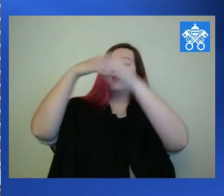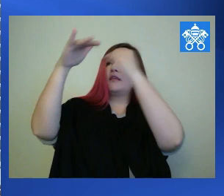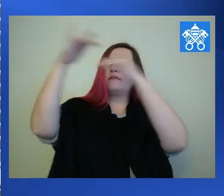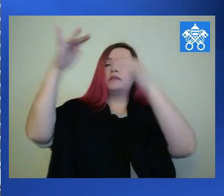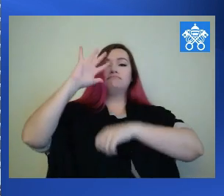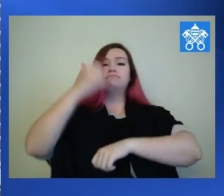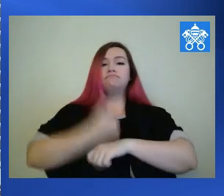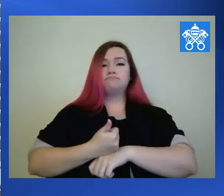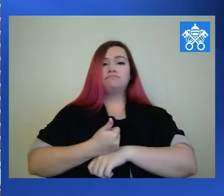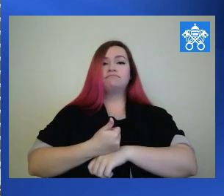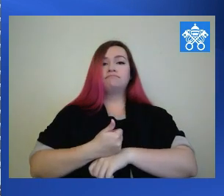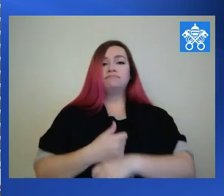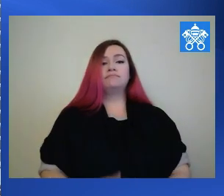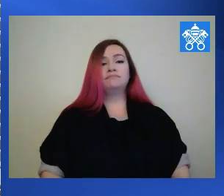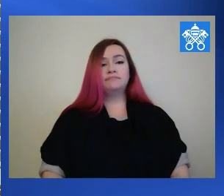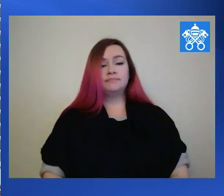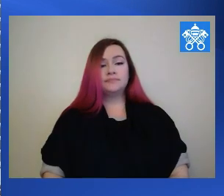terram.